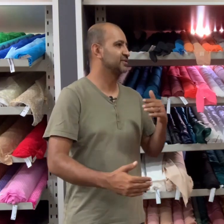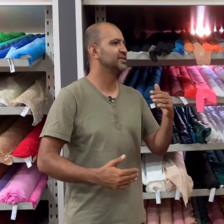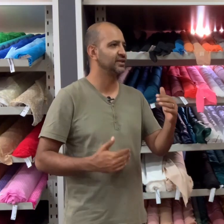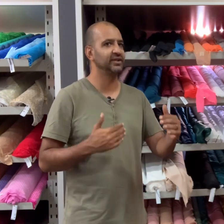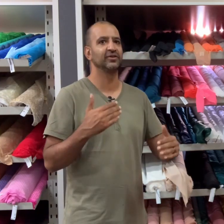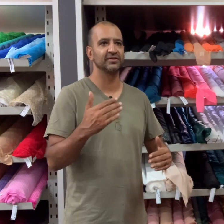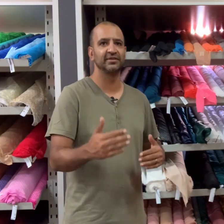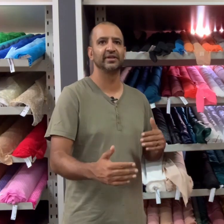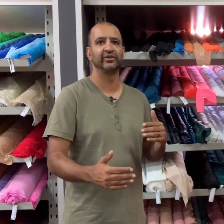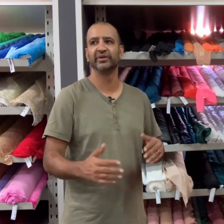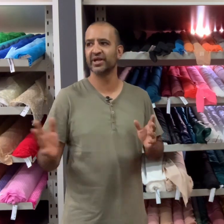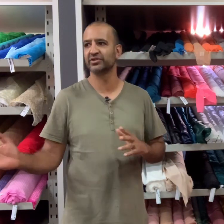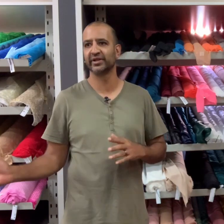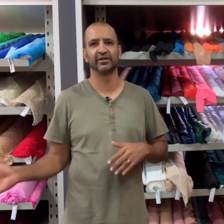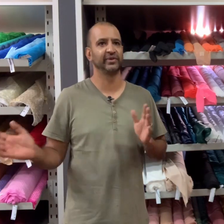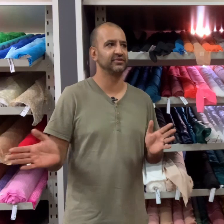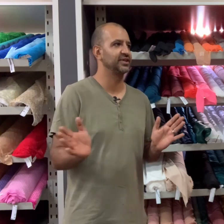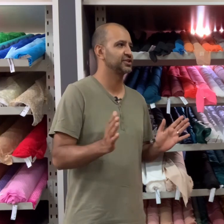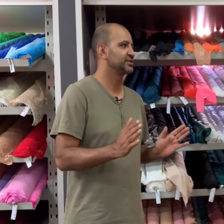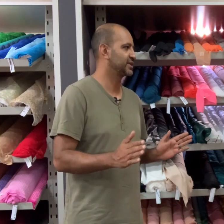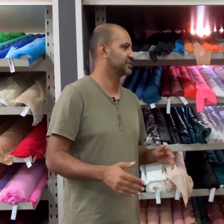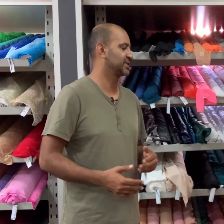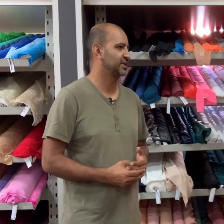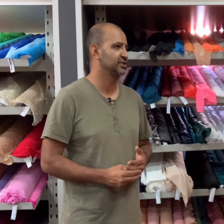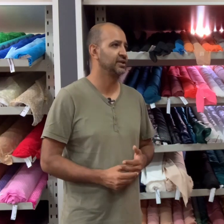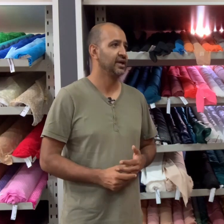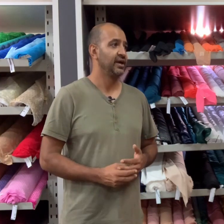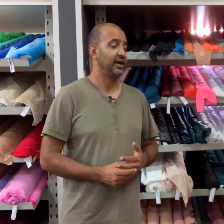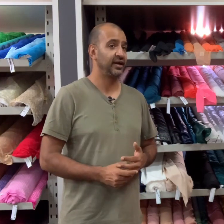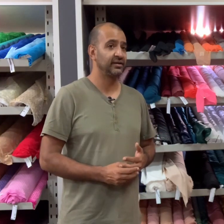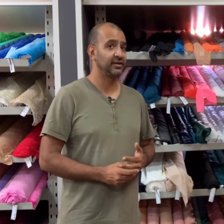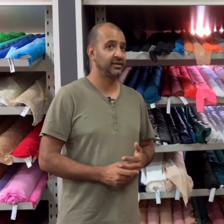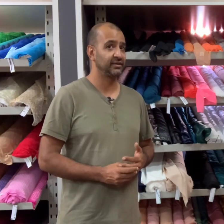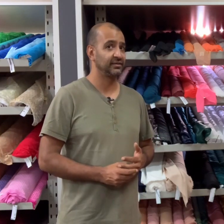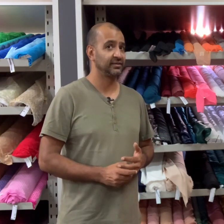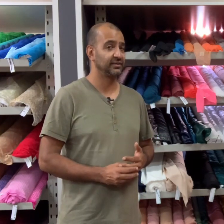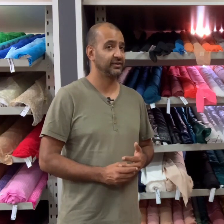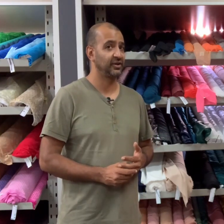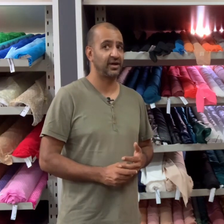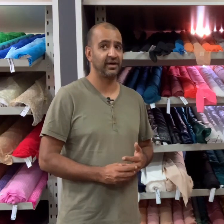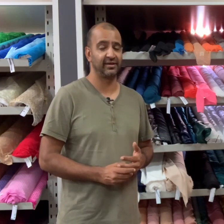where we Okay. constantly remeasuring. We do section by section, and